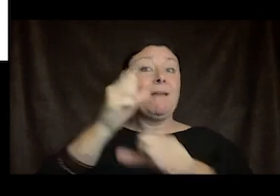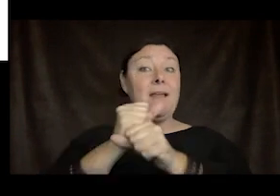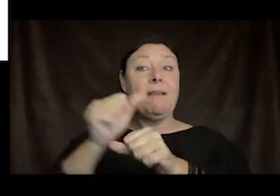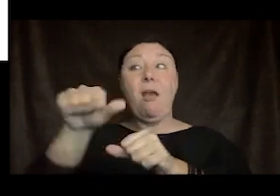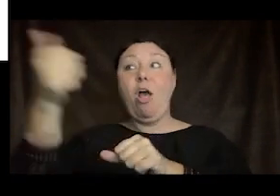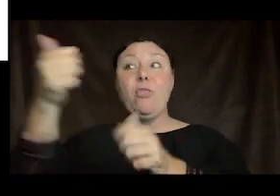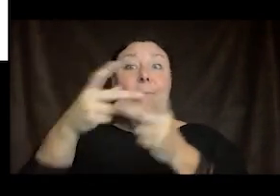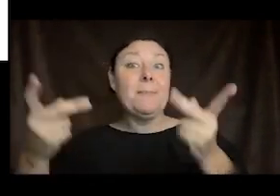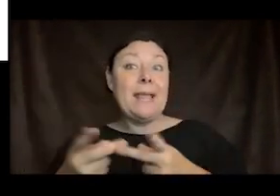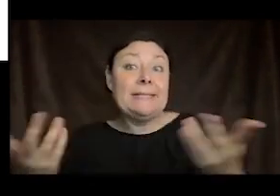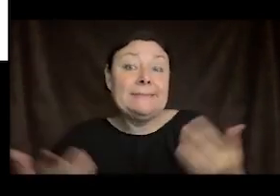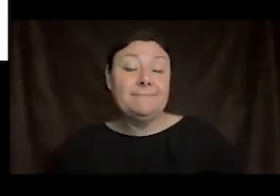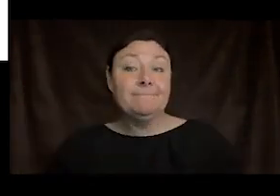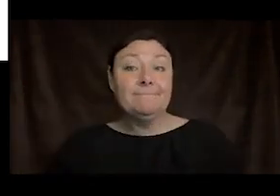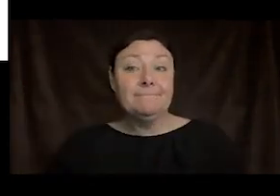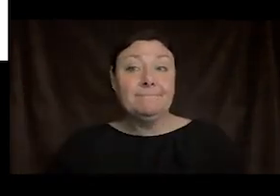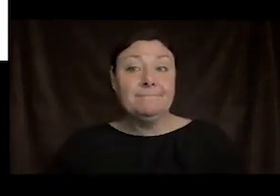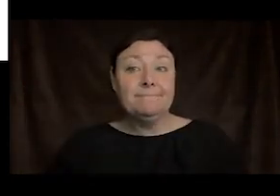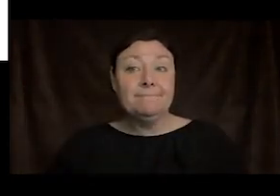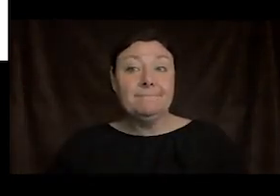else.